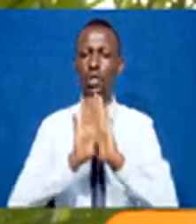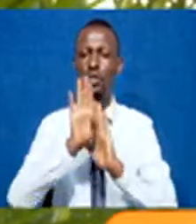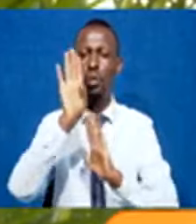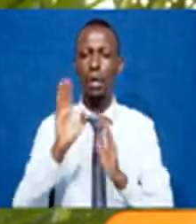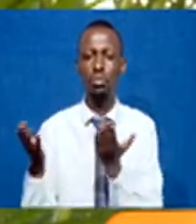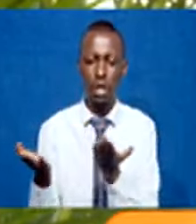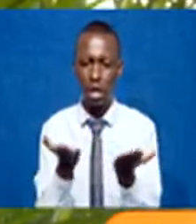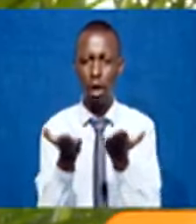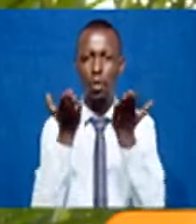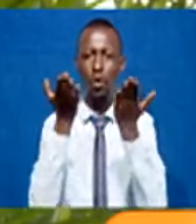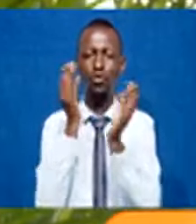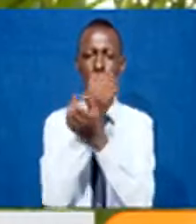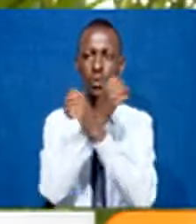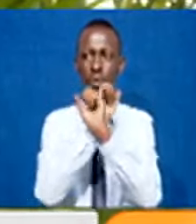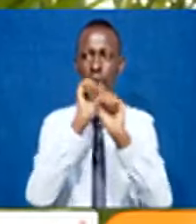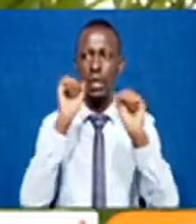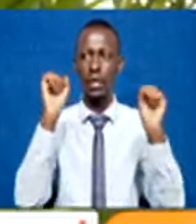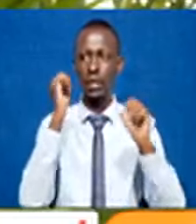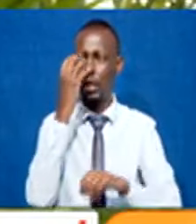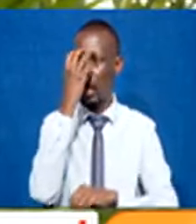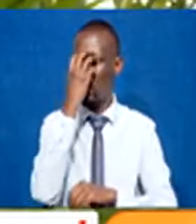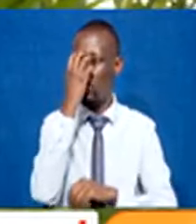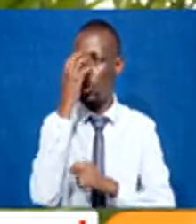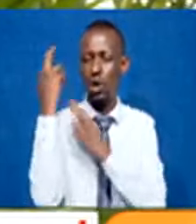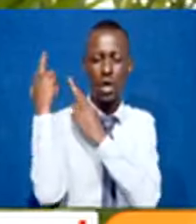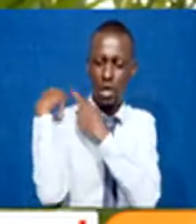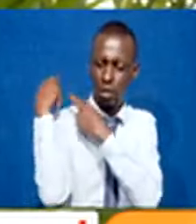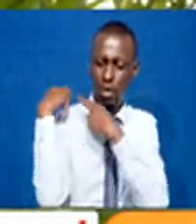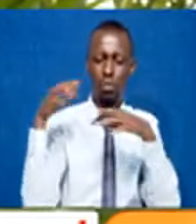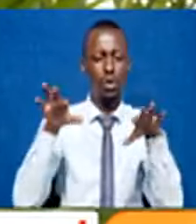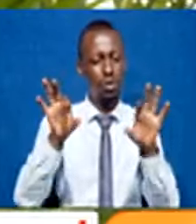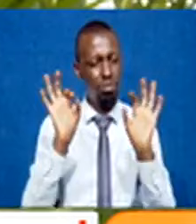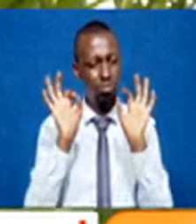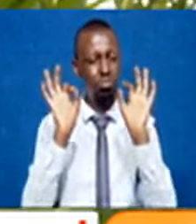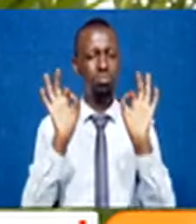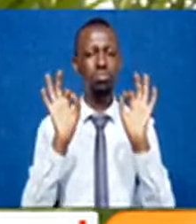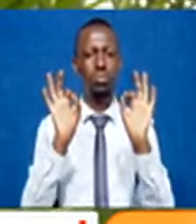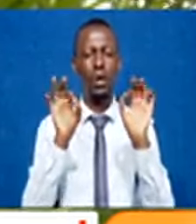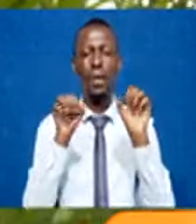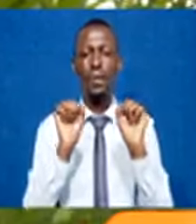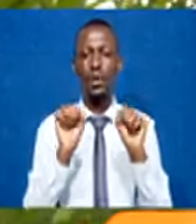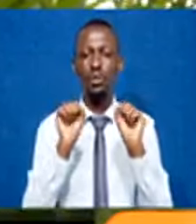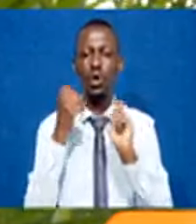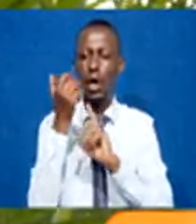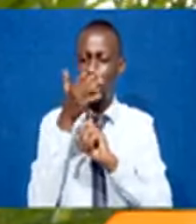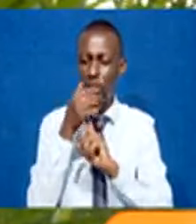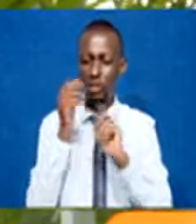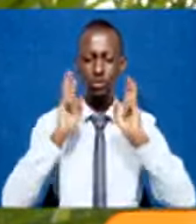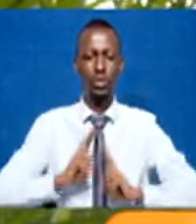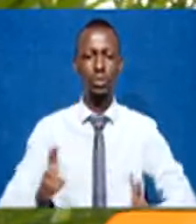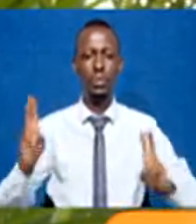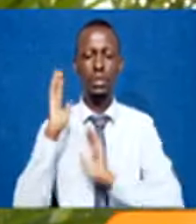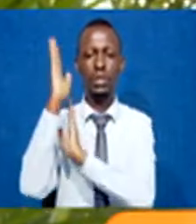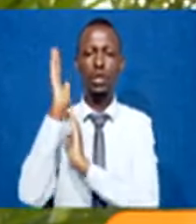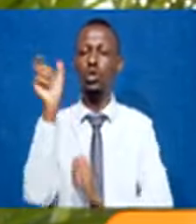playing a great, great role on sustaining, realizing peace and security in our